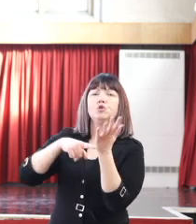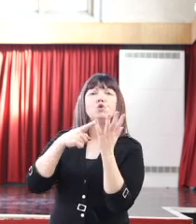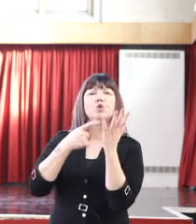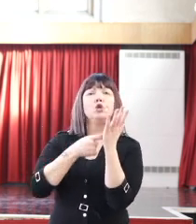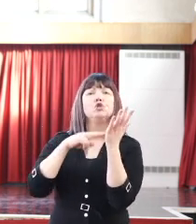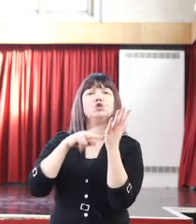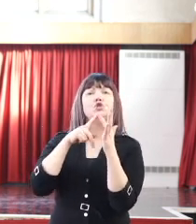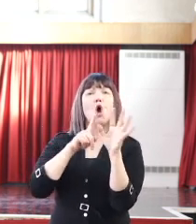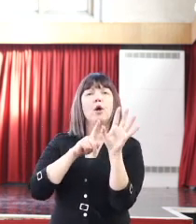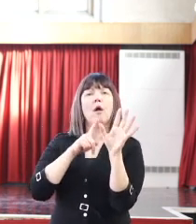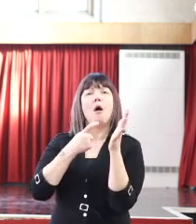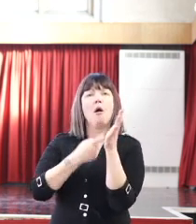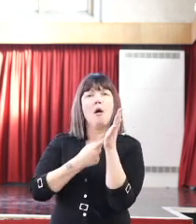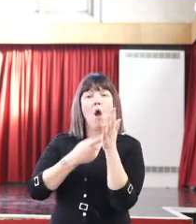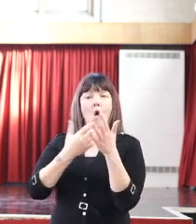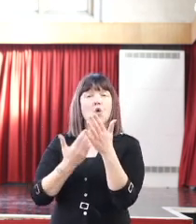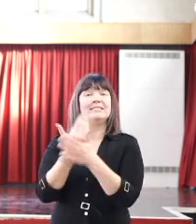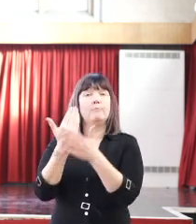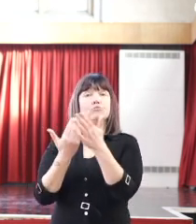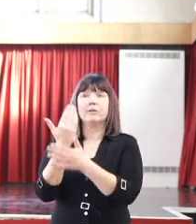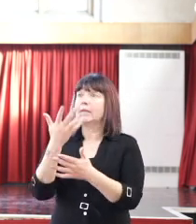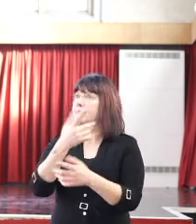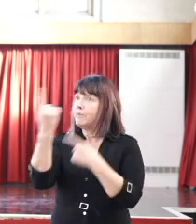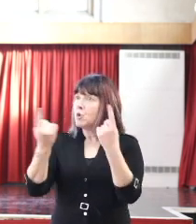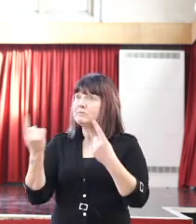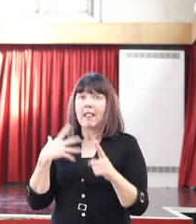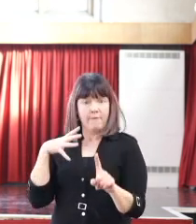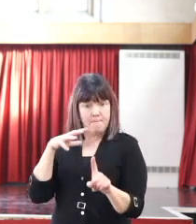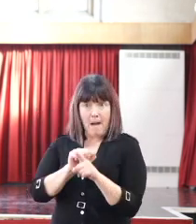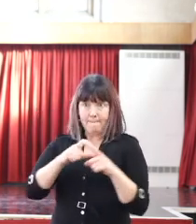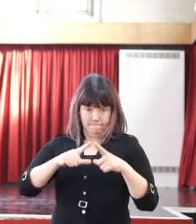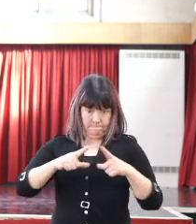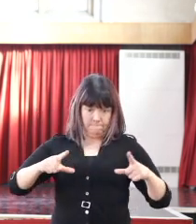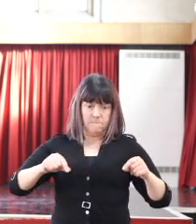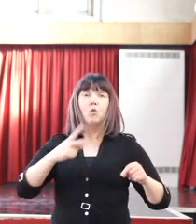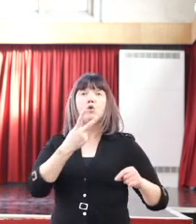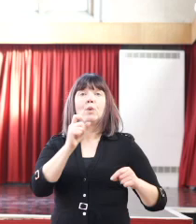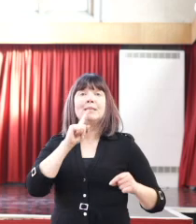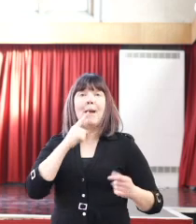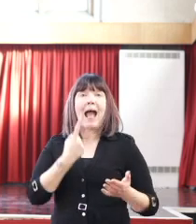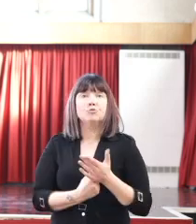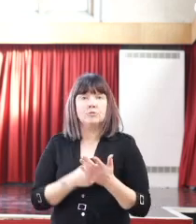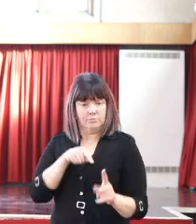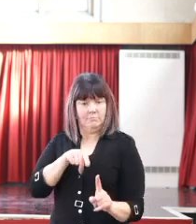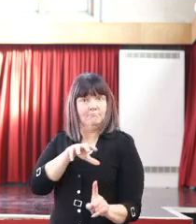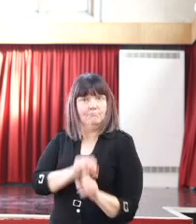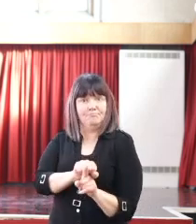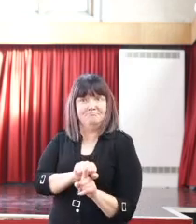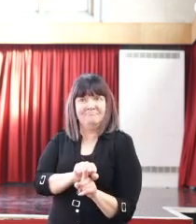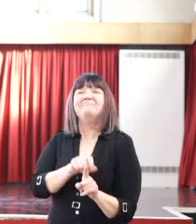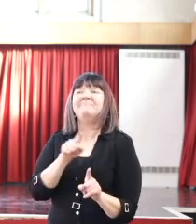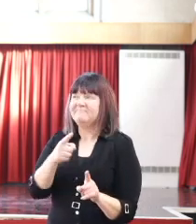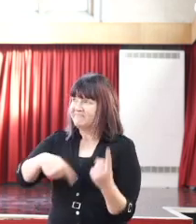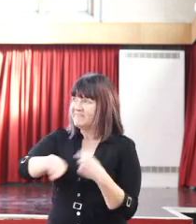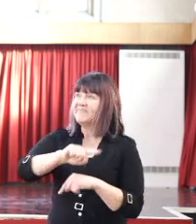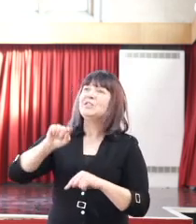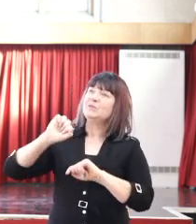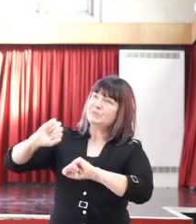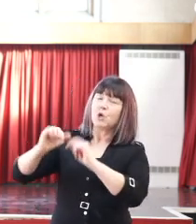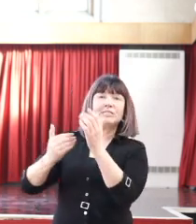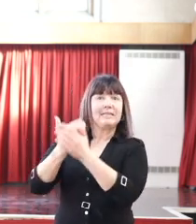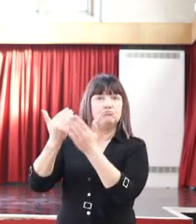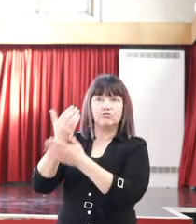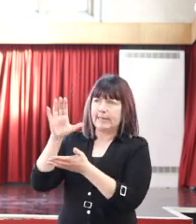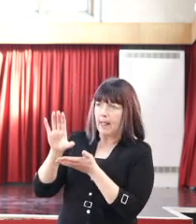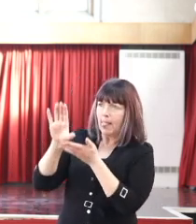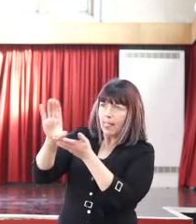the £20 note you might have noticed recently. So to have the opportunity to have the installation